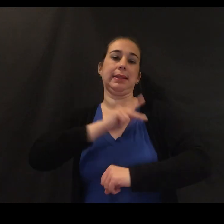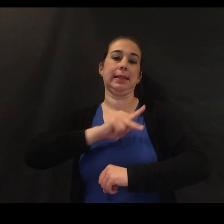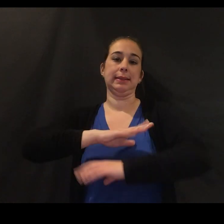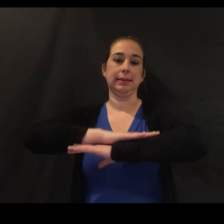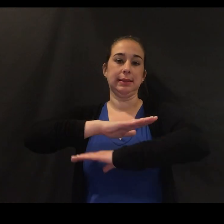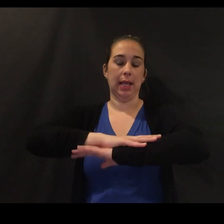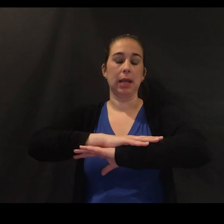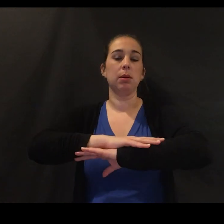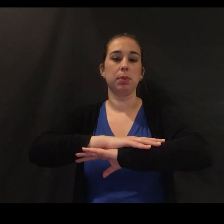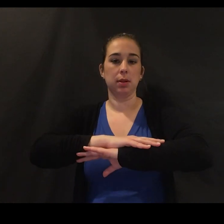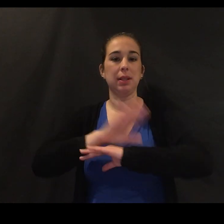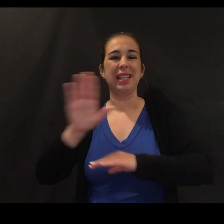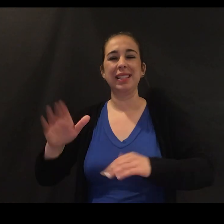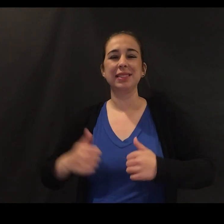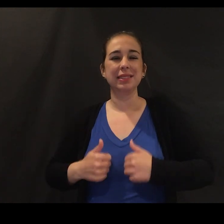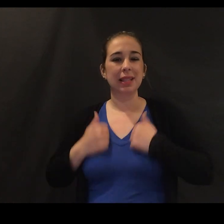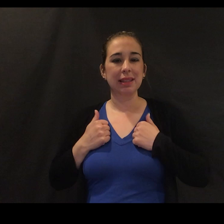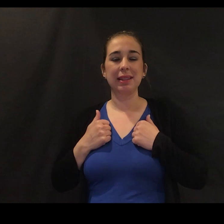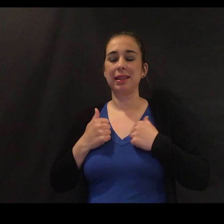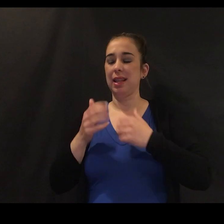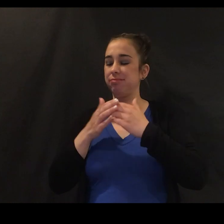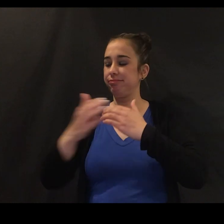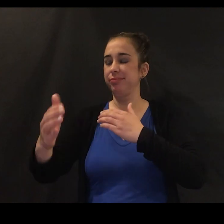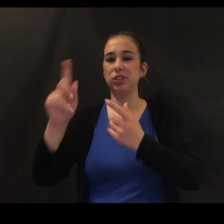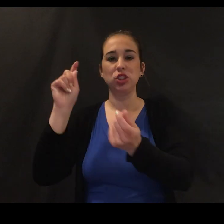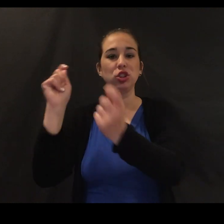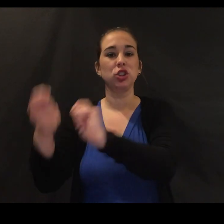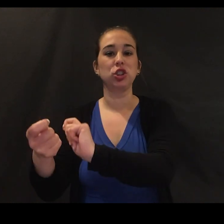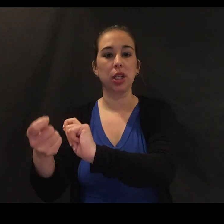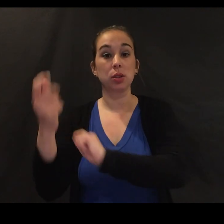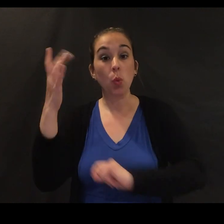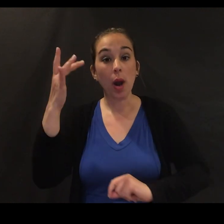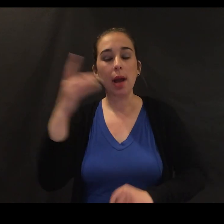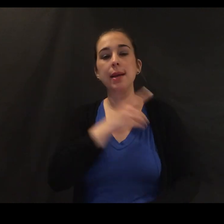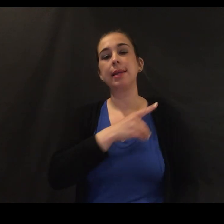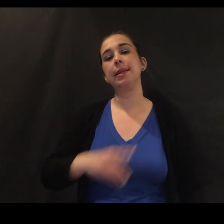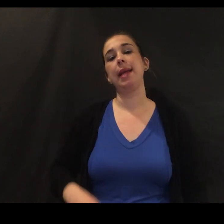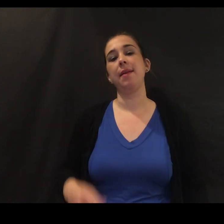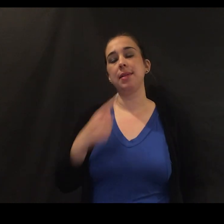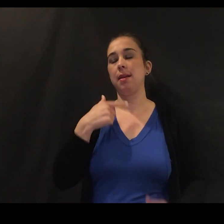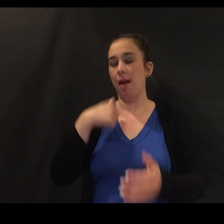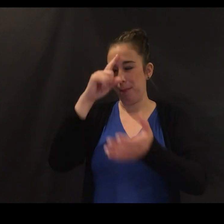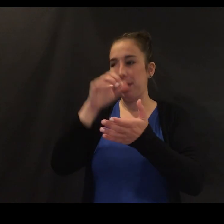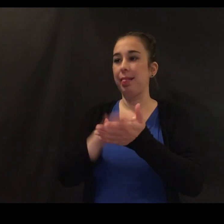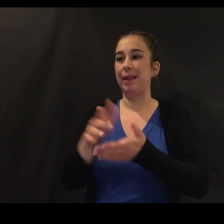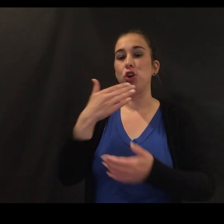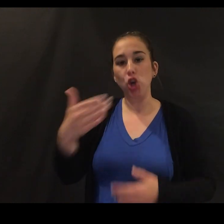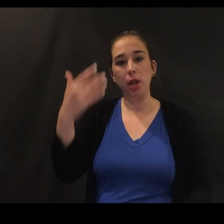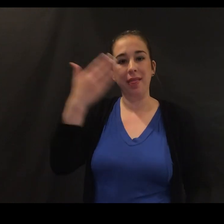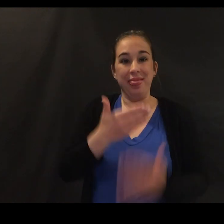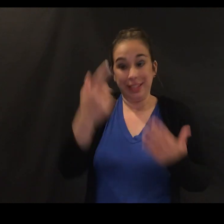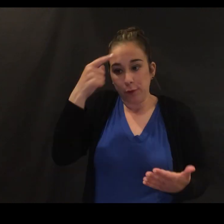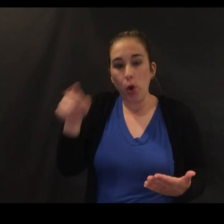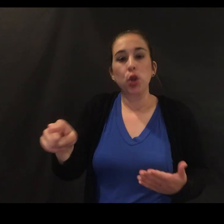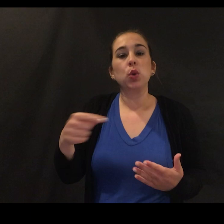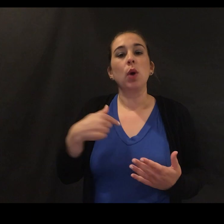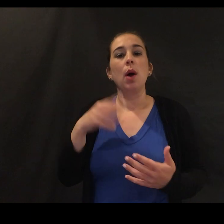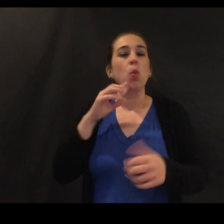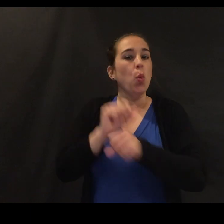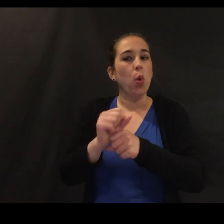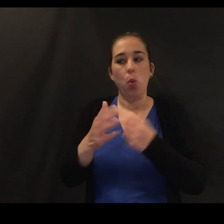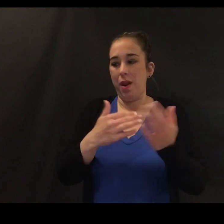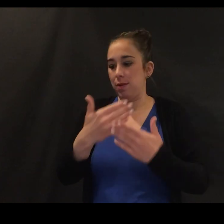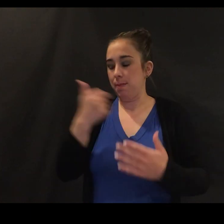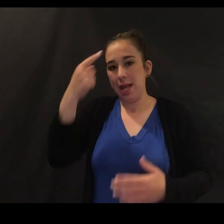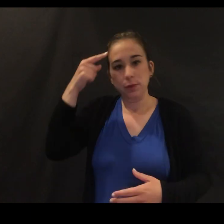life was forever changed because David said, I believe good for you, and I'm going to work for what's best in you. And I want